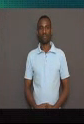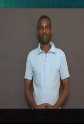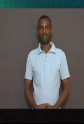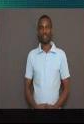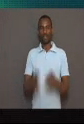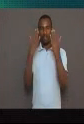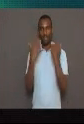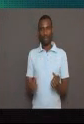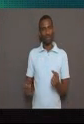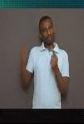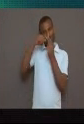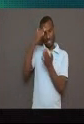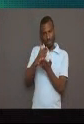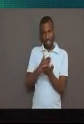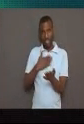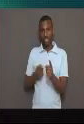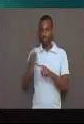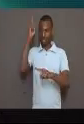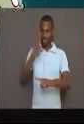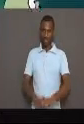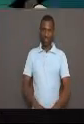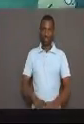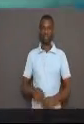Let's get back to our lesson.